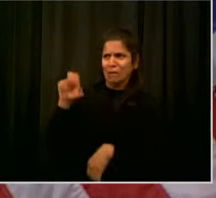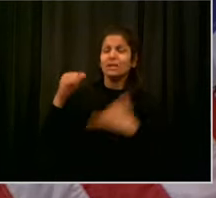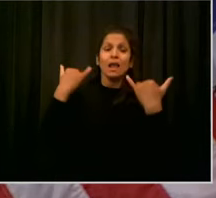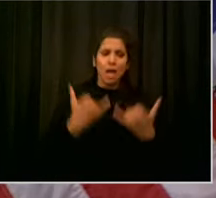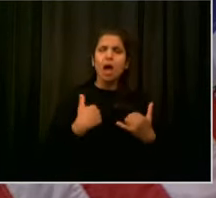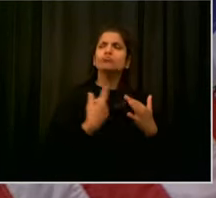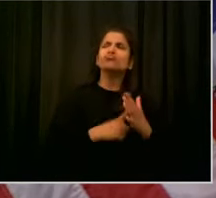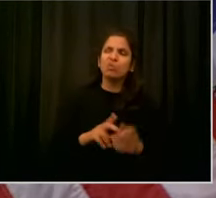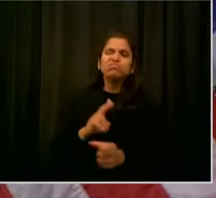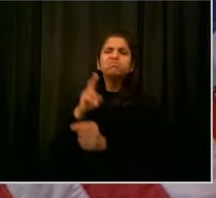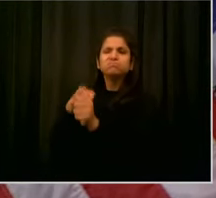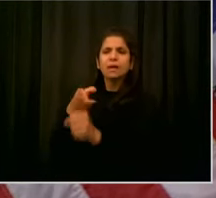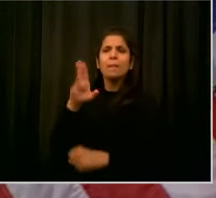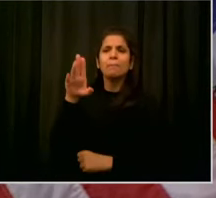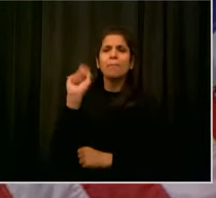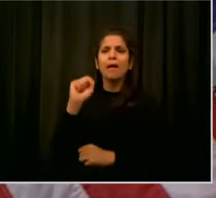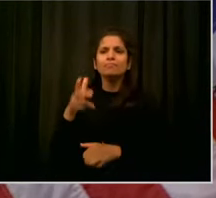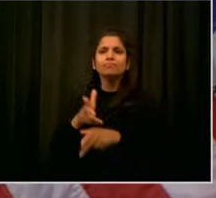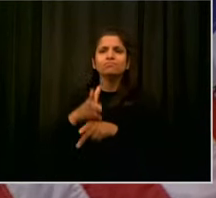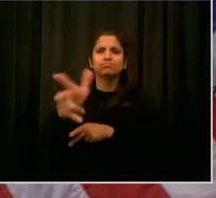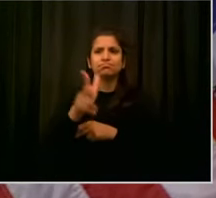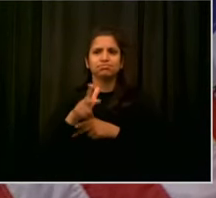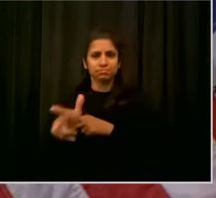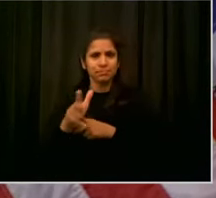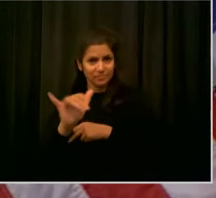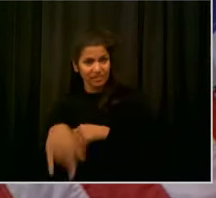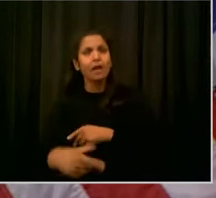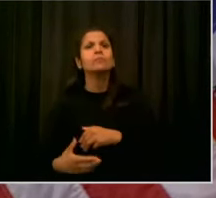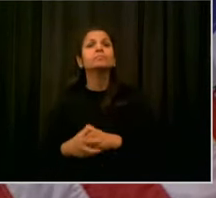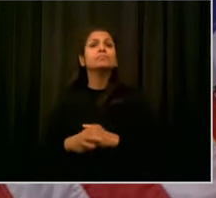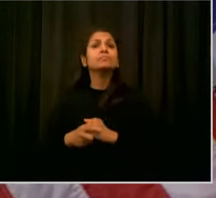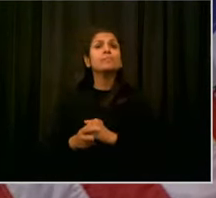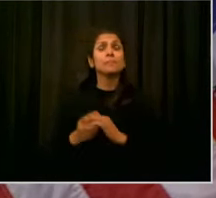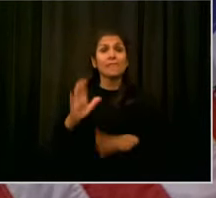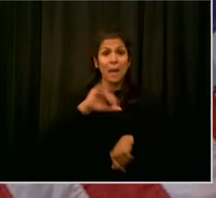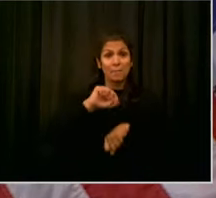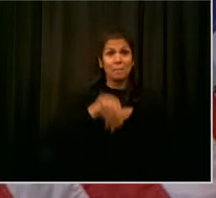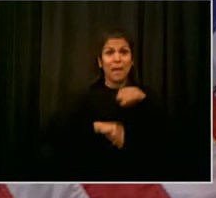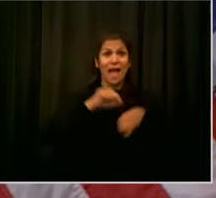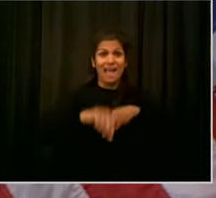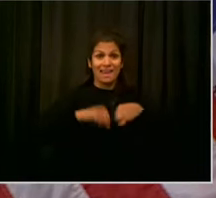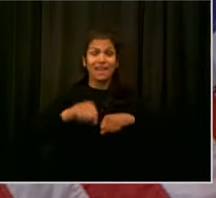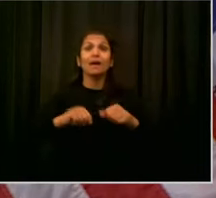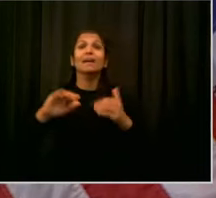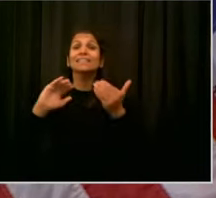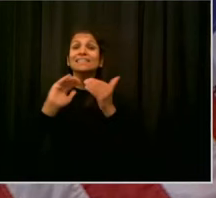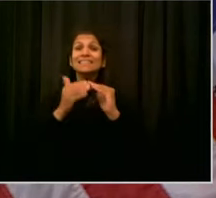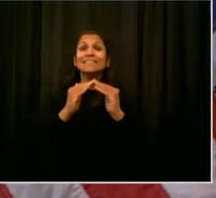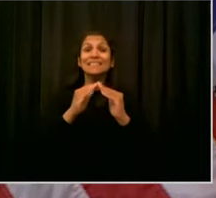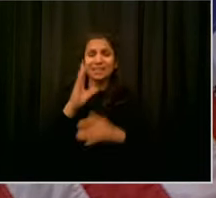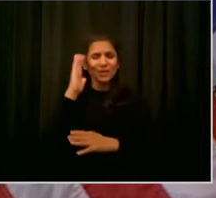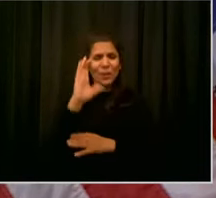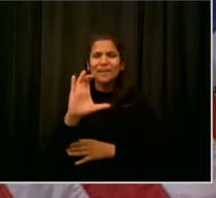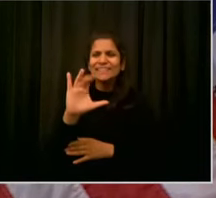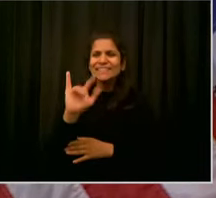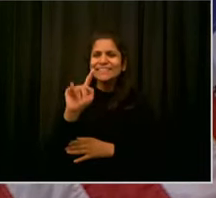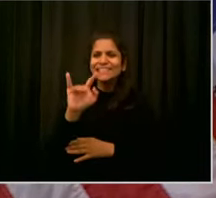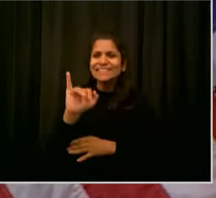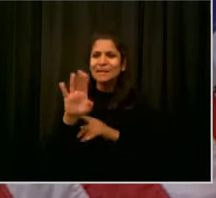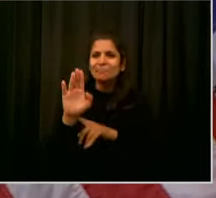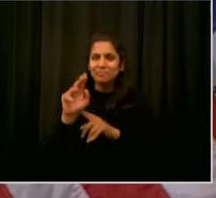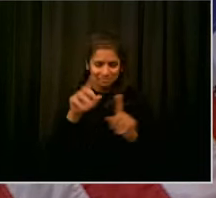trying to say it, and maybe my words are failing me. But there's got to be an understanding in this town